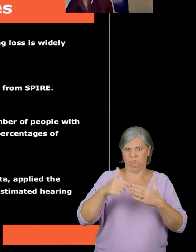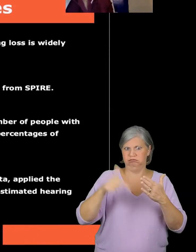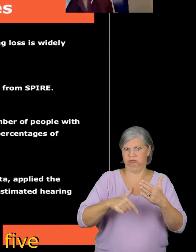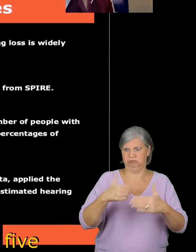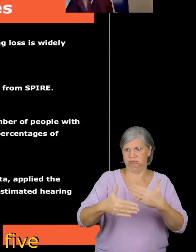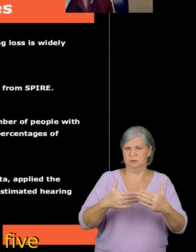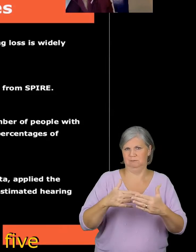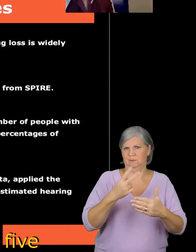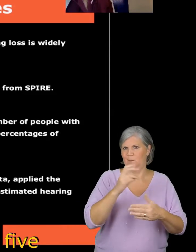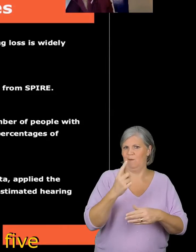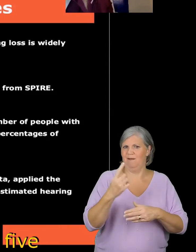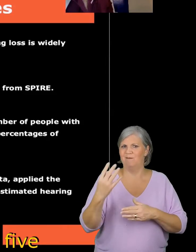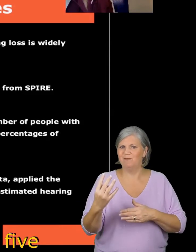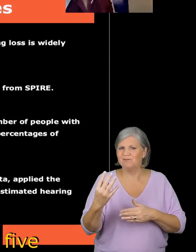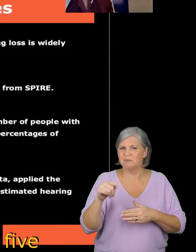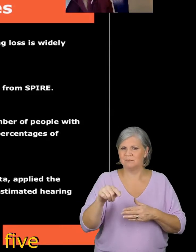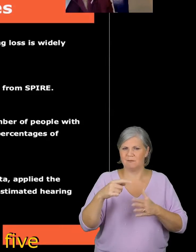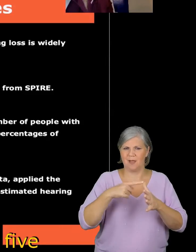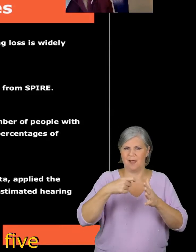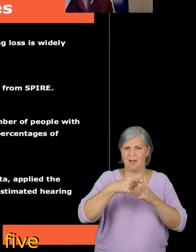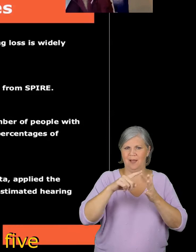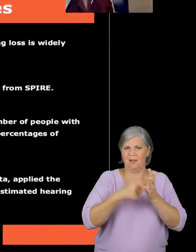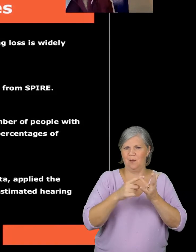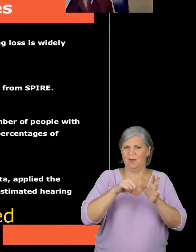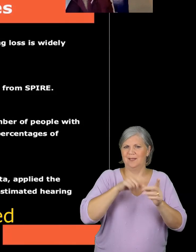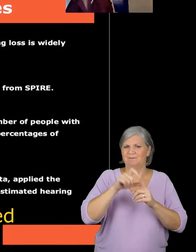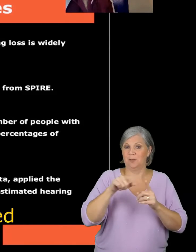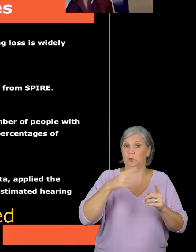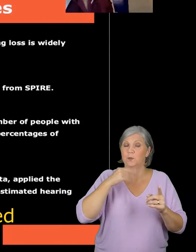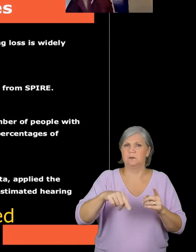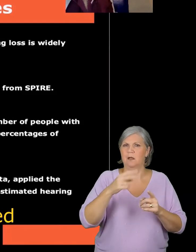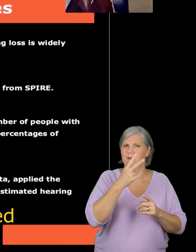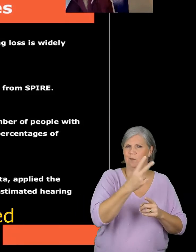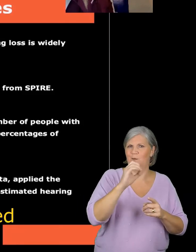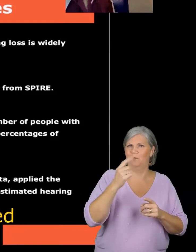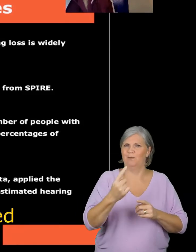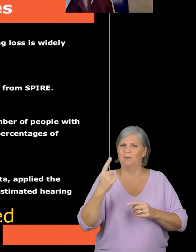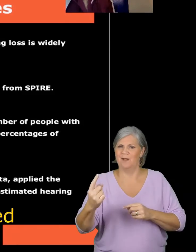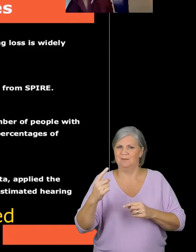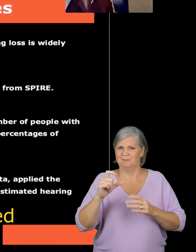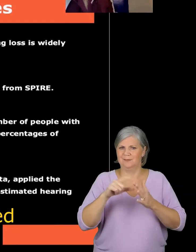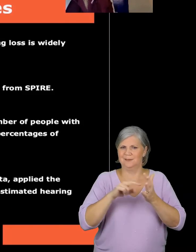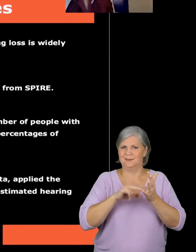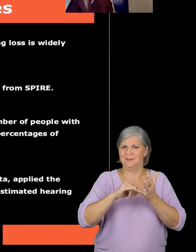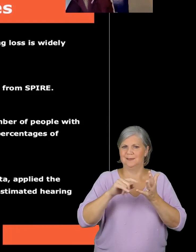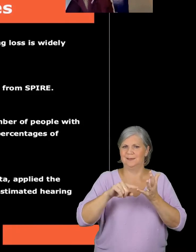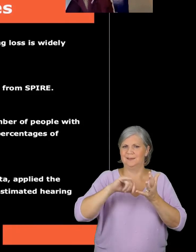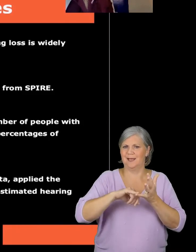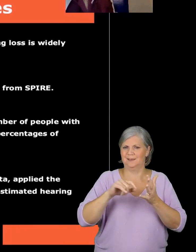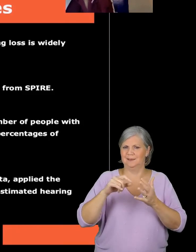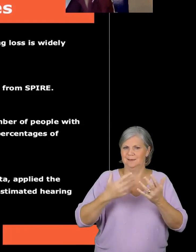the prevalence rate criteria that Davis had set out in 1995 and calculated estimated hearing loss for the